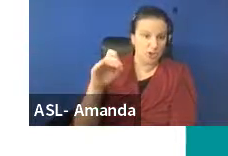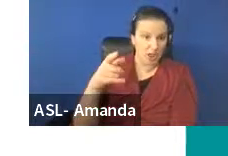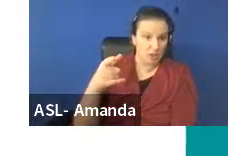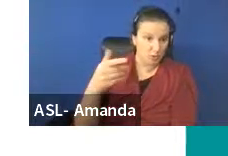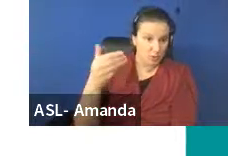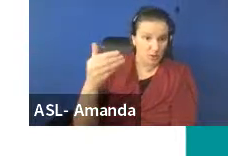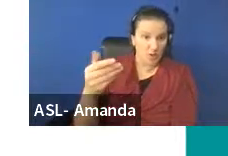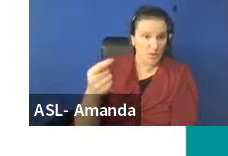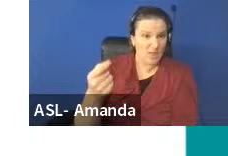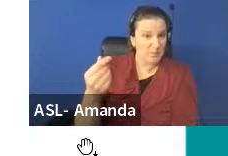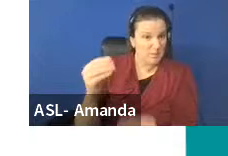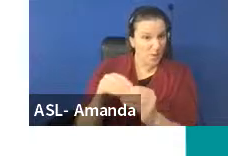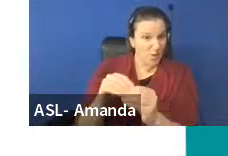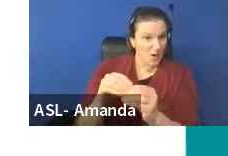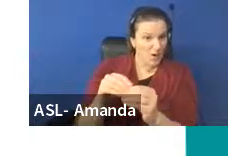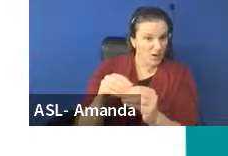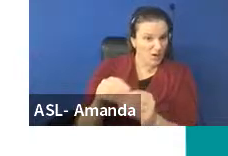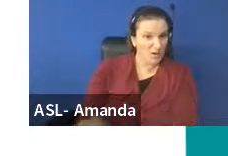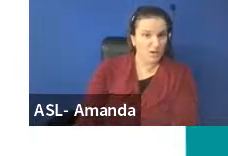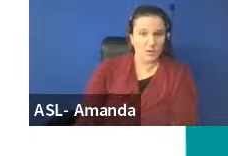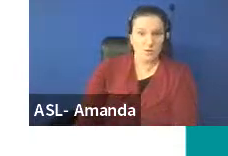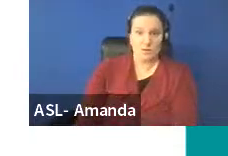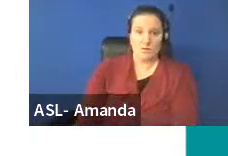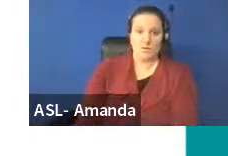go for a little bit longer?